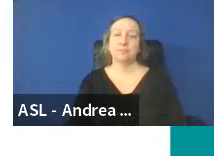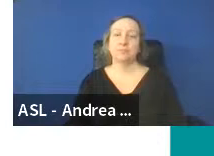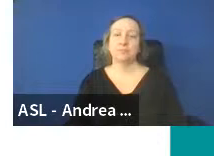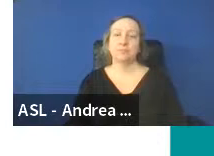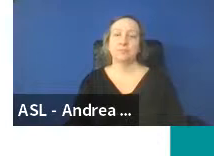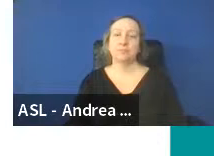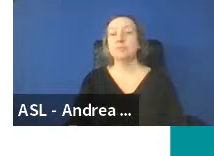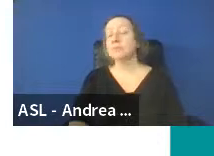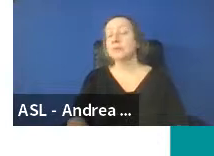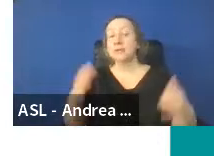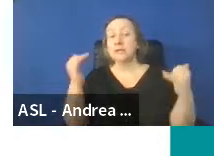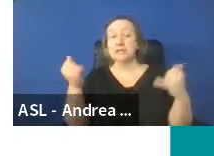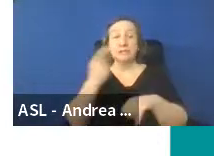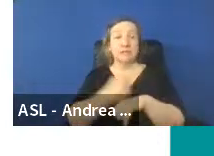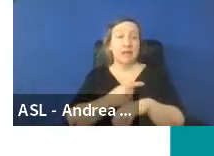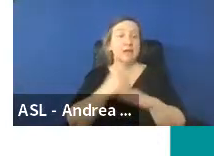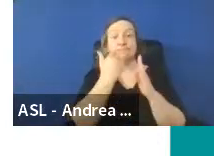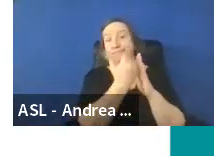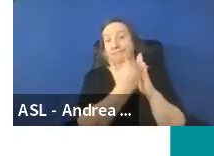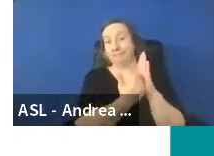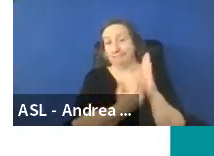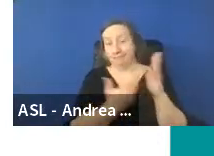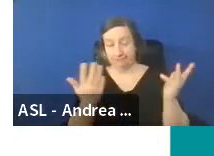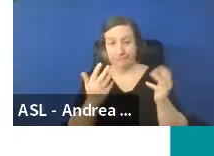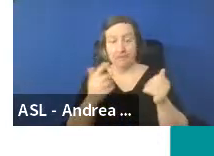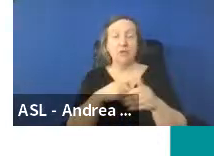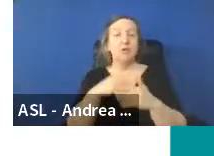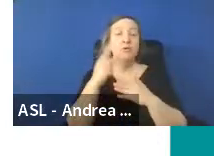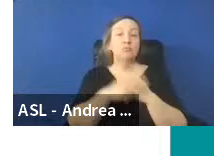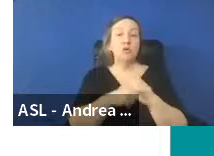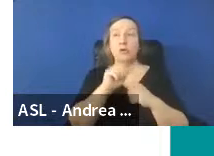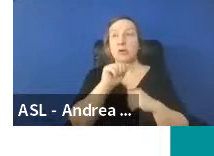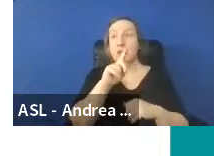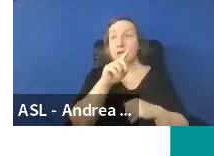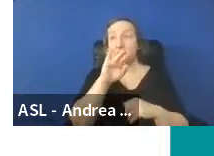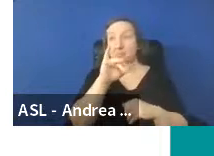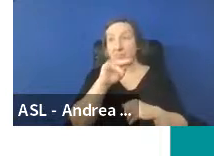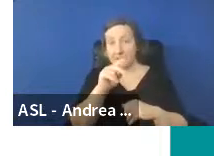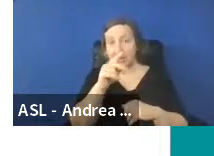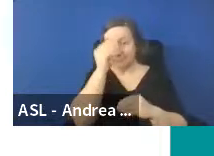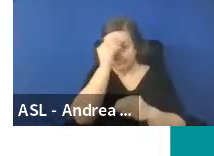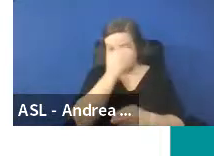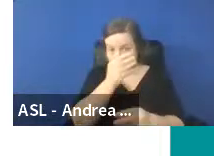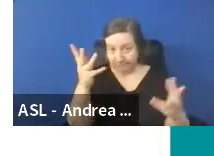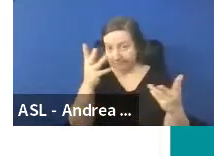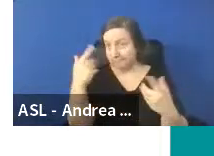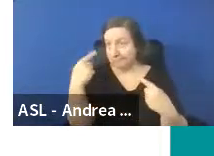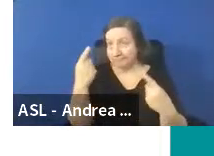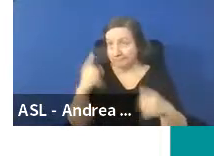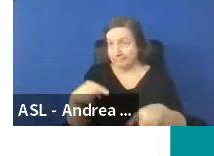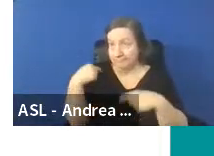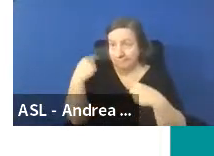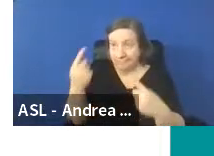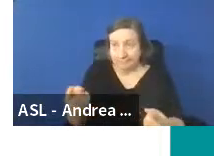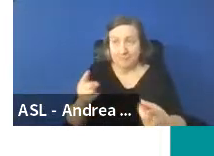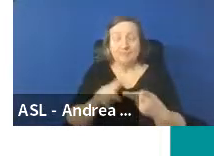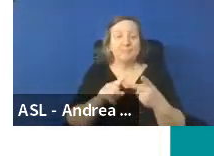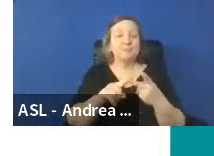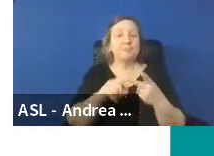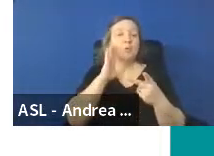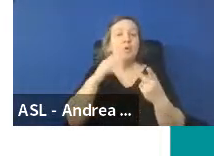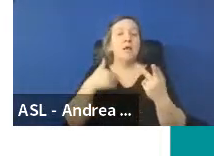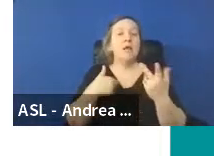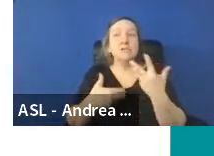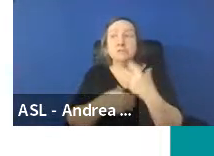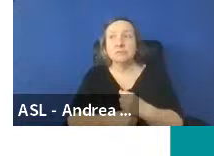So for today's agenda, we have our program administrator update. We will have an overview